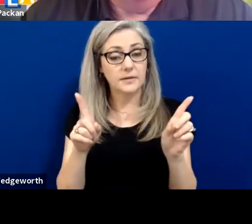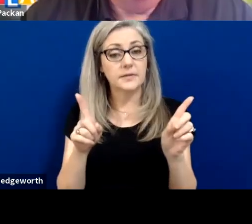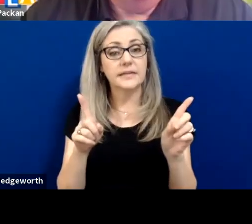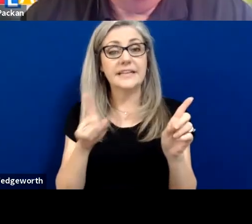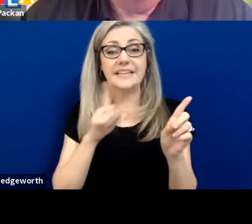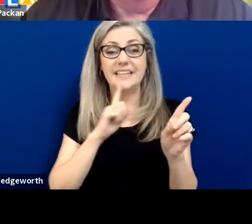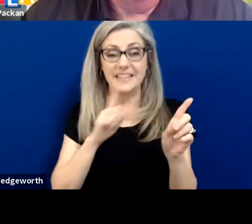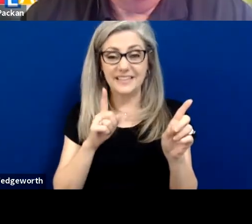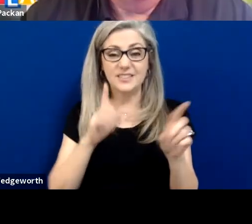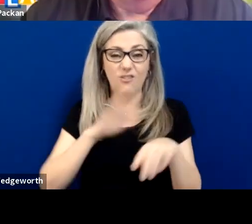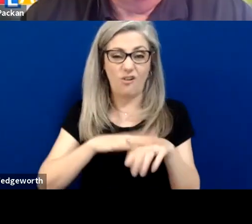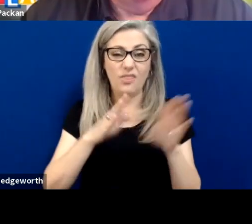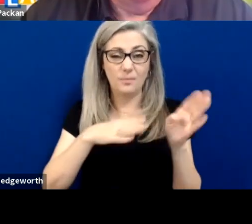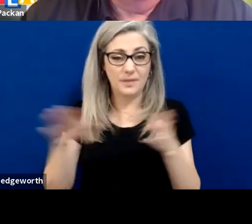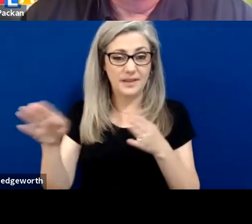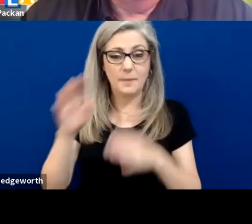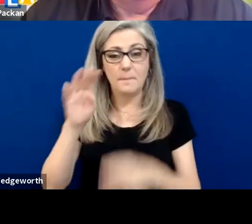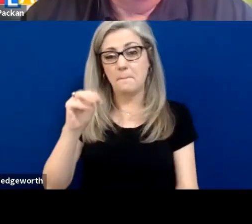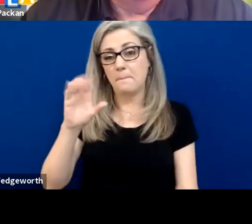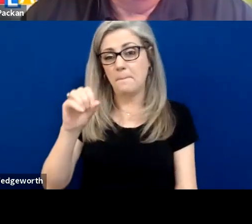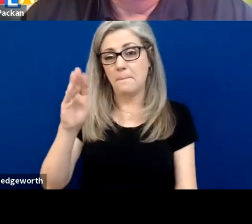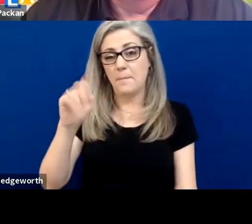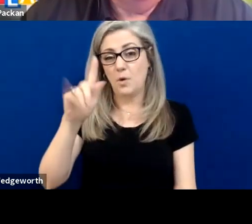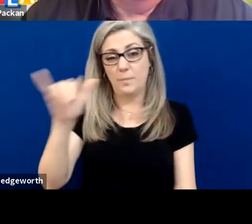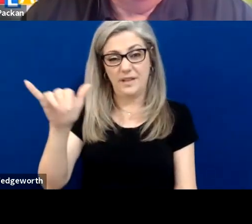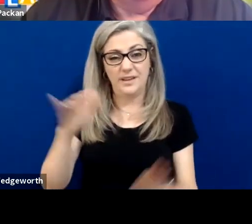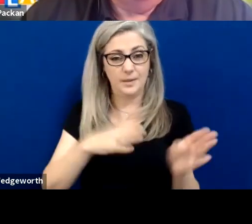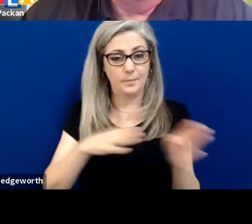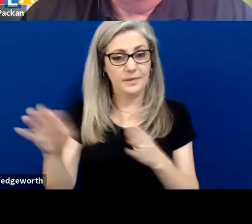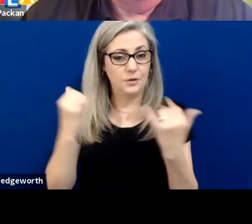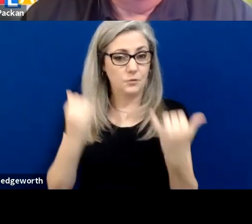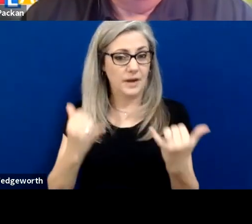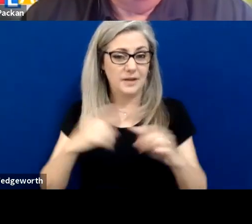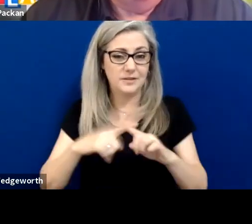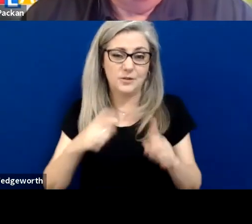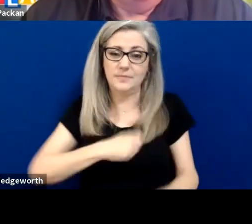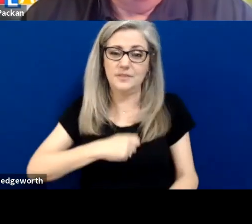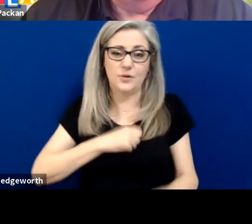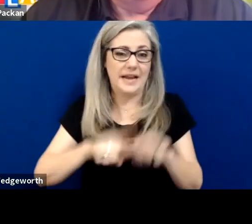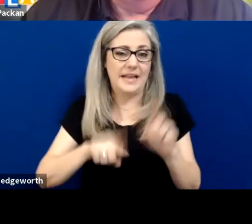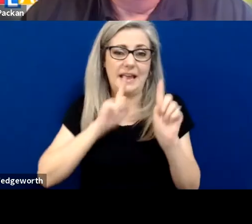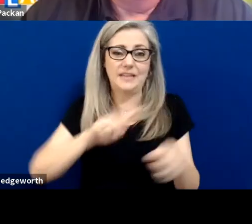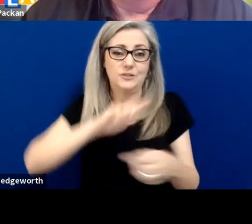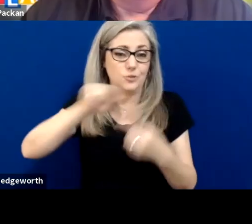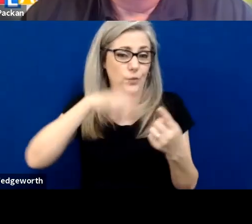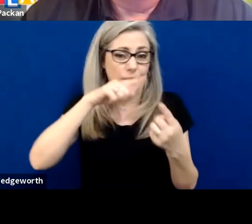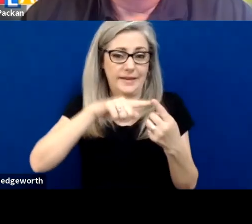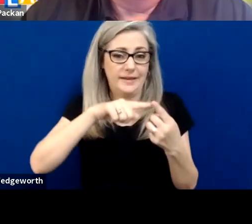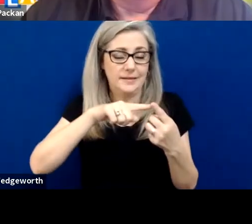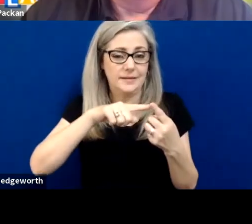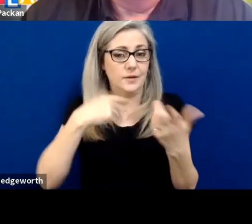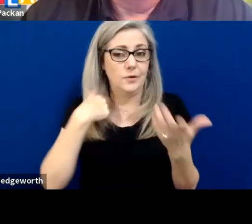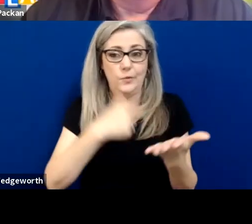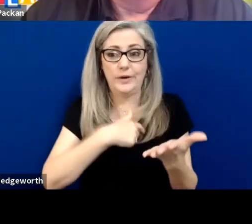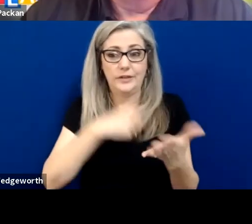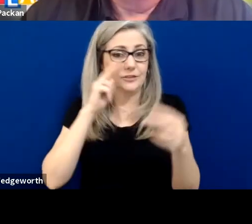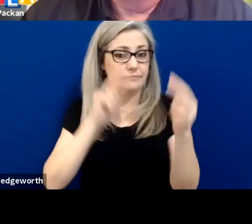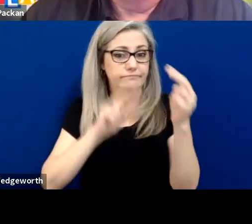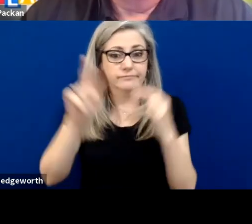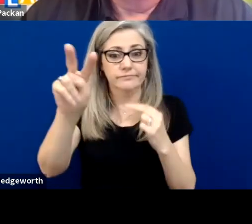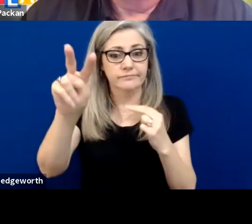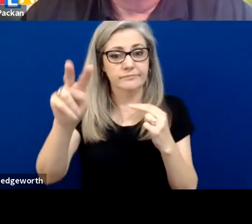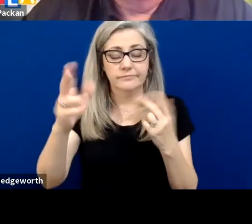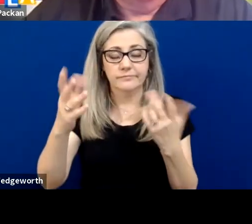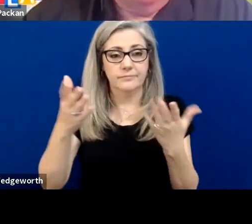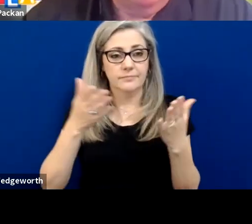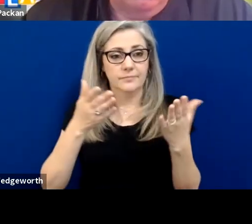mobility plan at this time. So I'm sorry, I can't answer that question on when. We're just going to anticipate, you know, through the construction